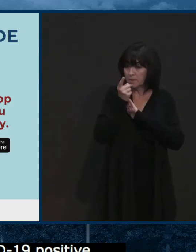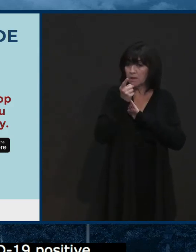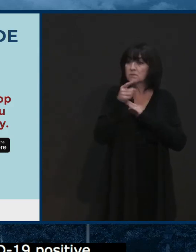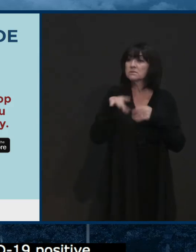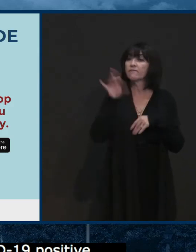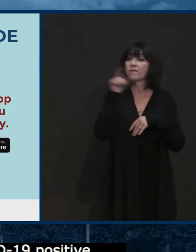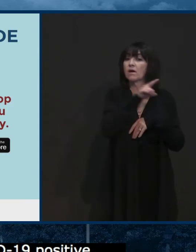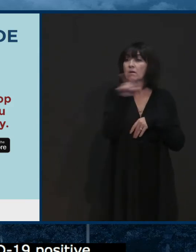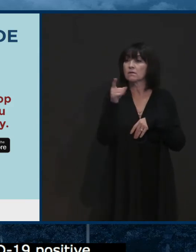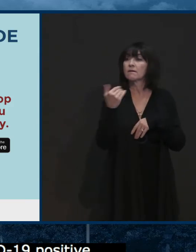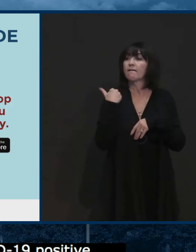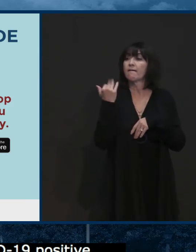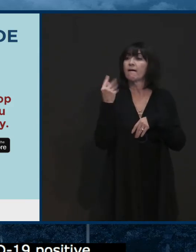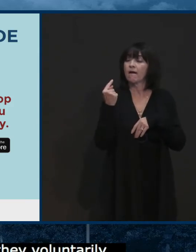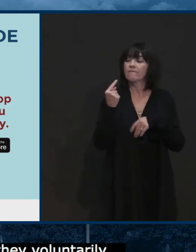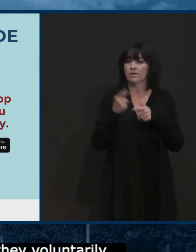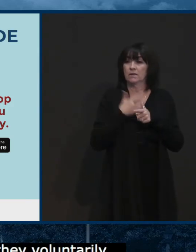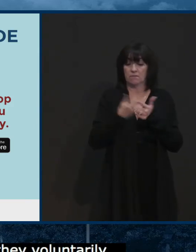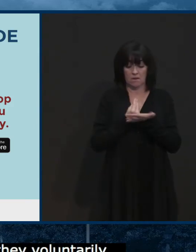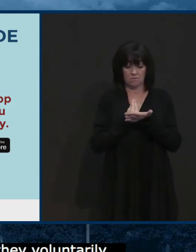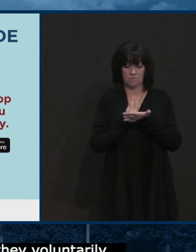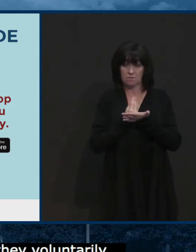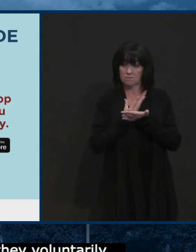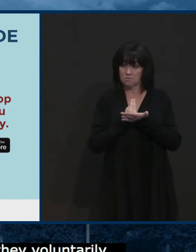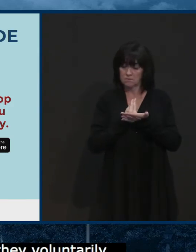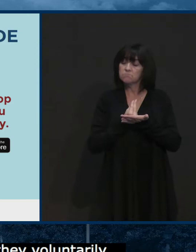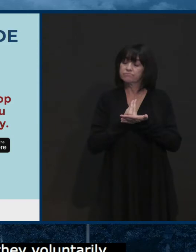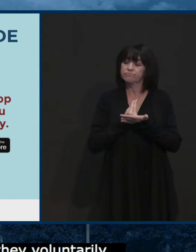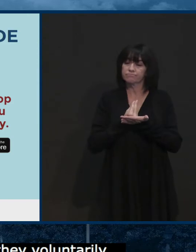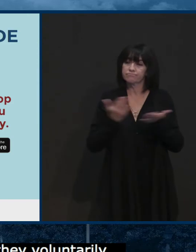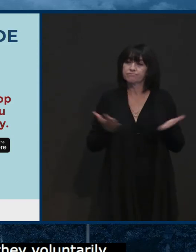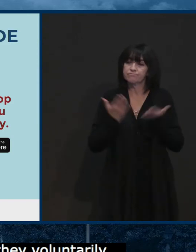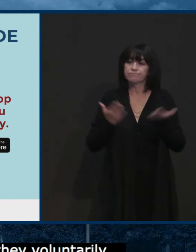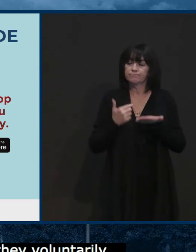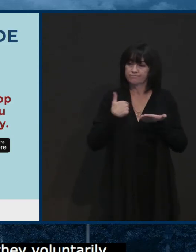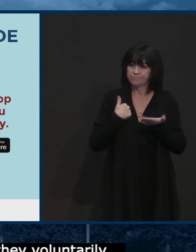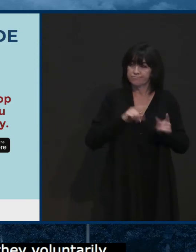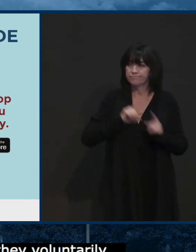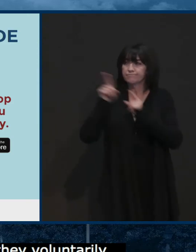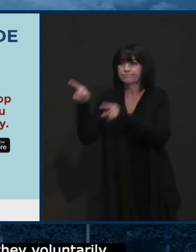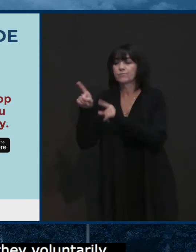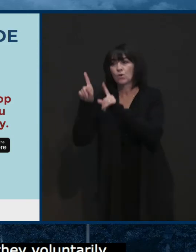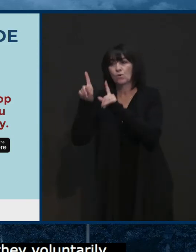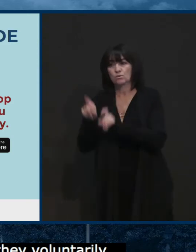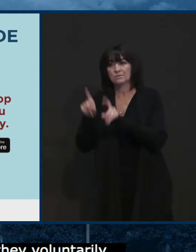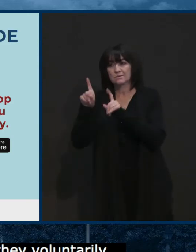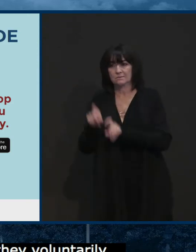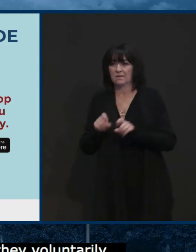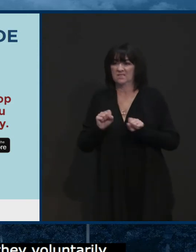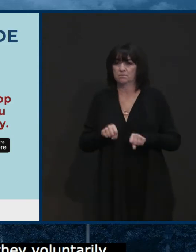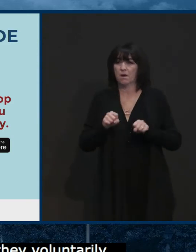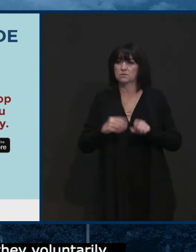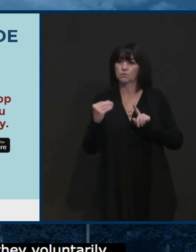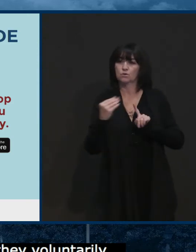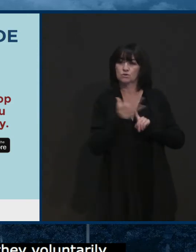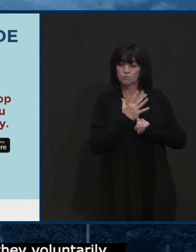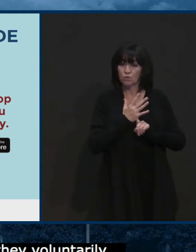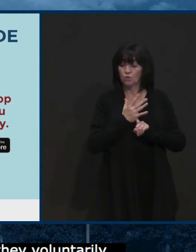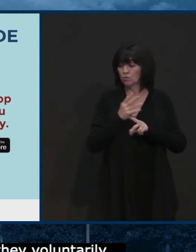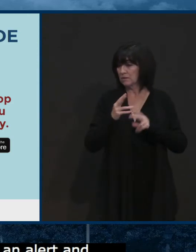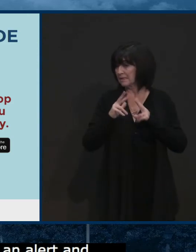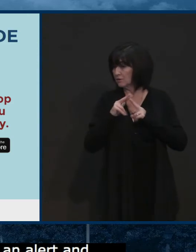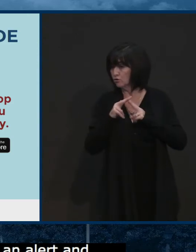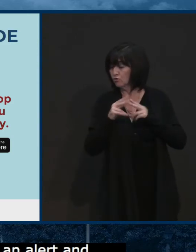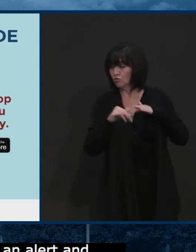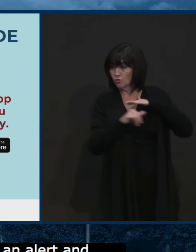Alert DE, and you do, then you'll get an alert to let you know that you've been potentially exposed and you can take appropriate